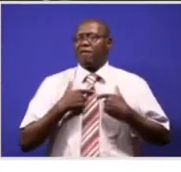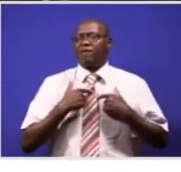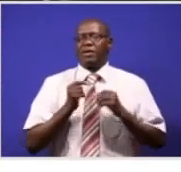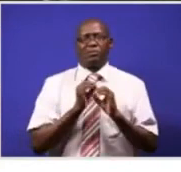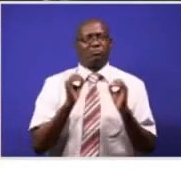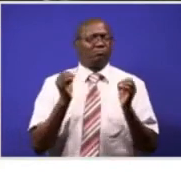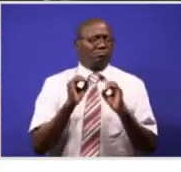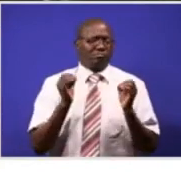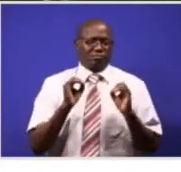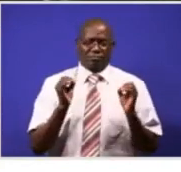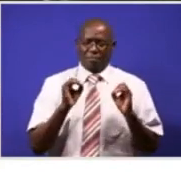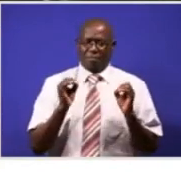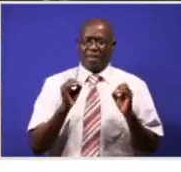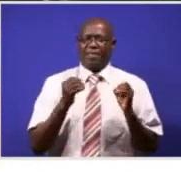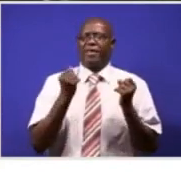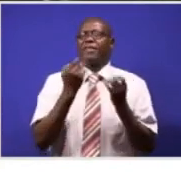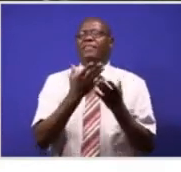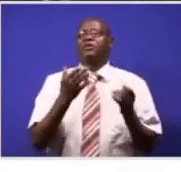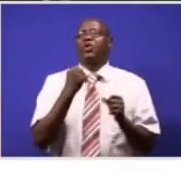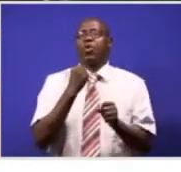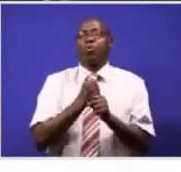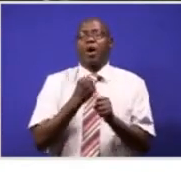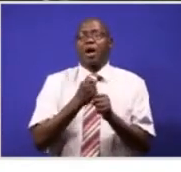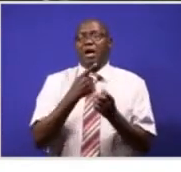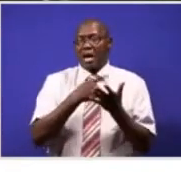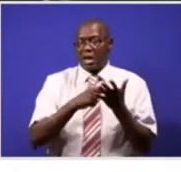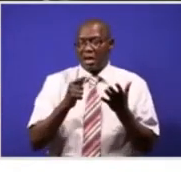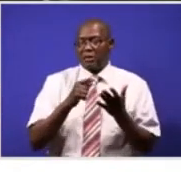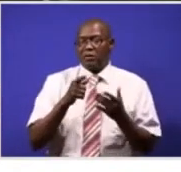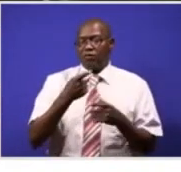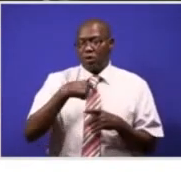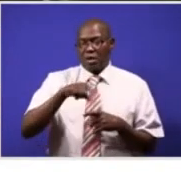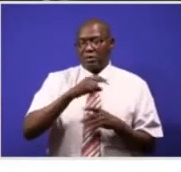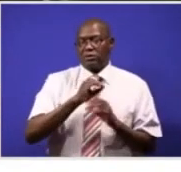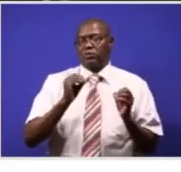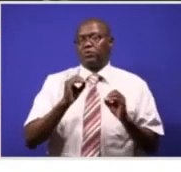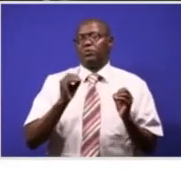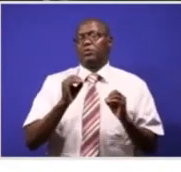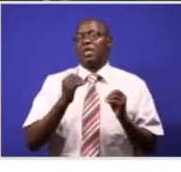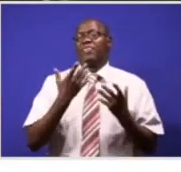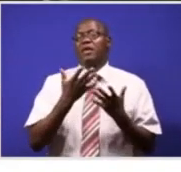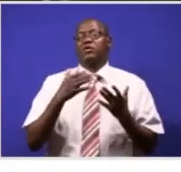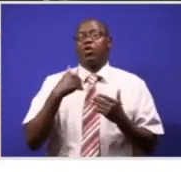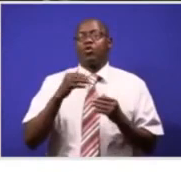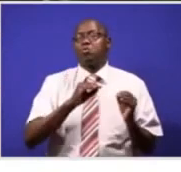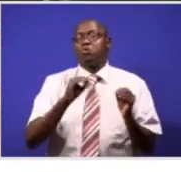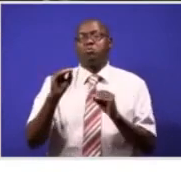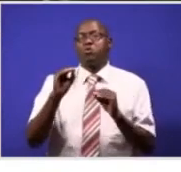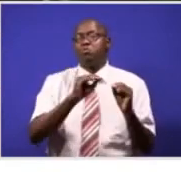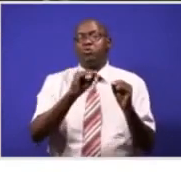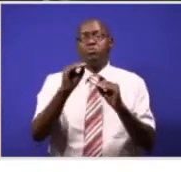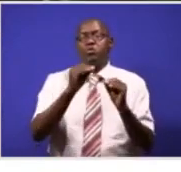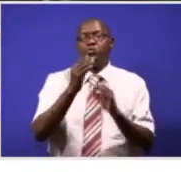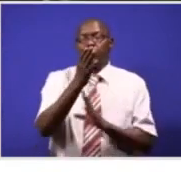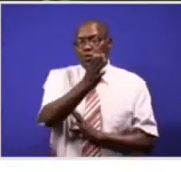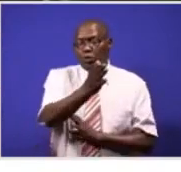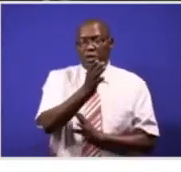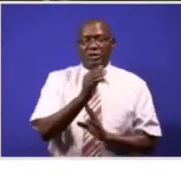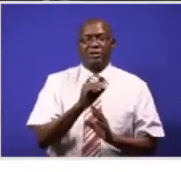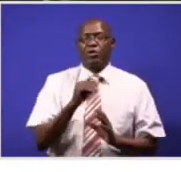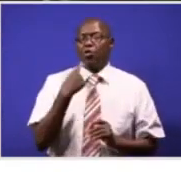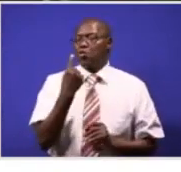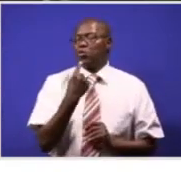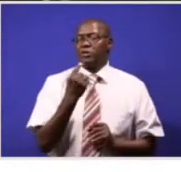that don't work right for us. Things will not always move in a straight line. So we need to have resilience. We need to